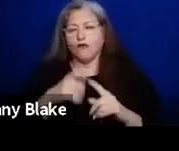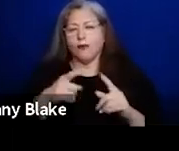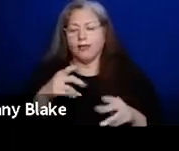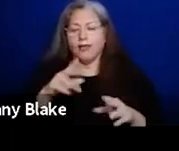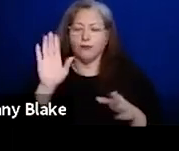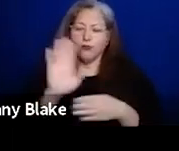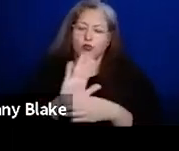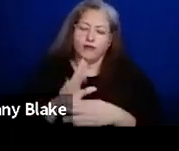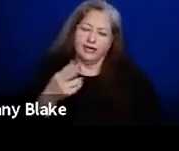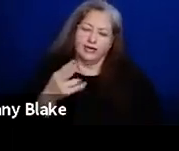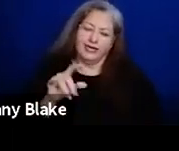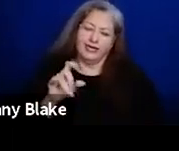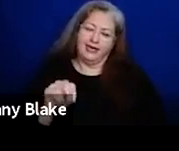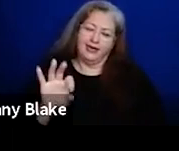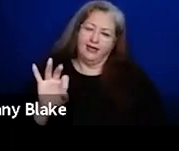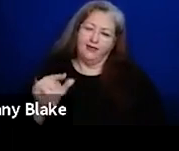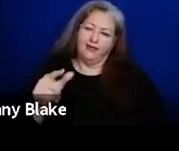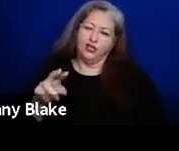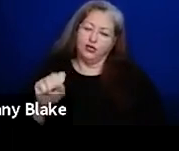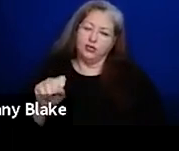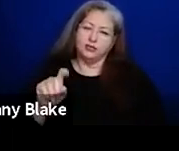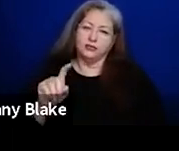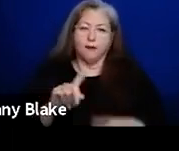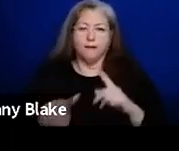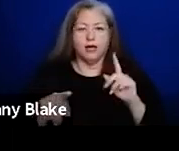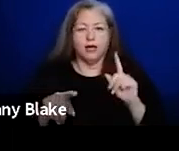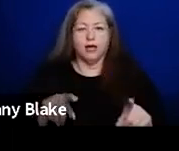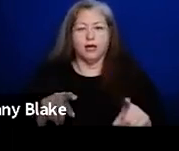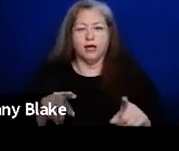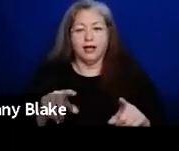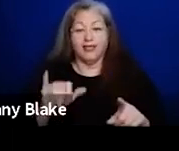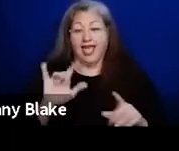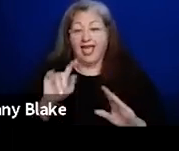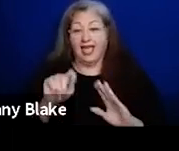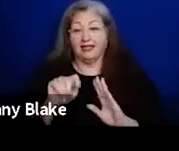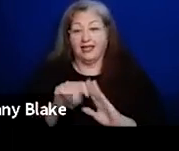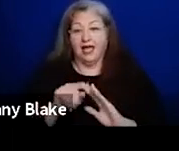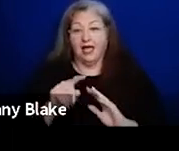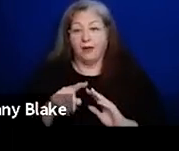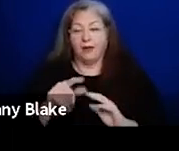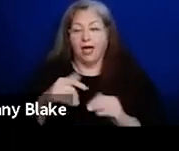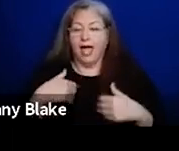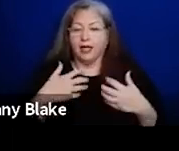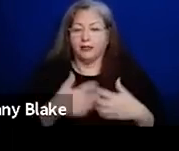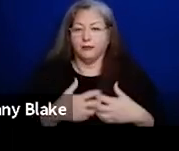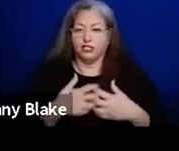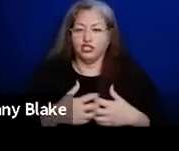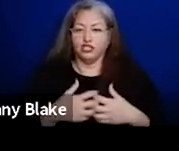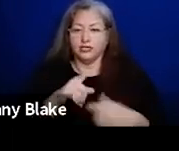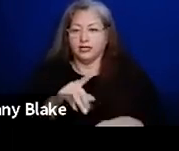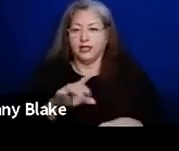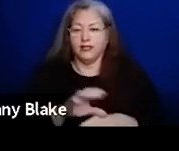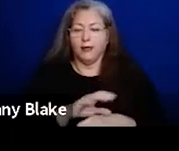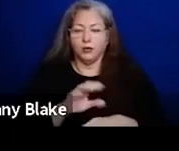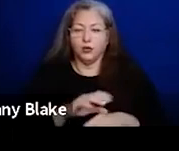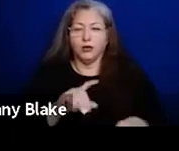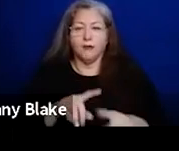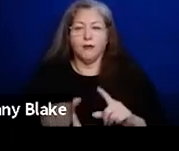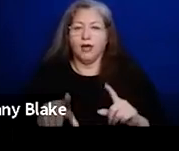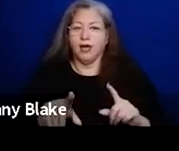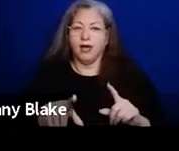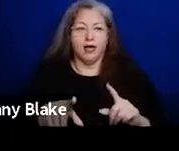but she, you know, they at the time they had the machines and the computers, and but